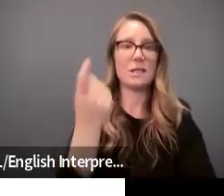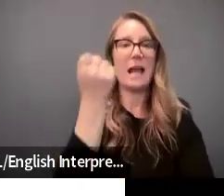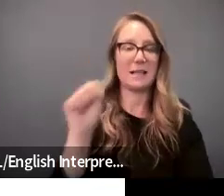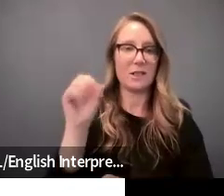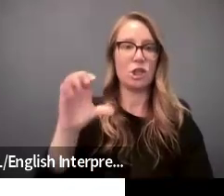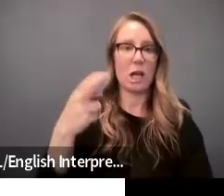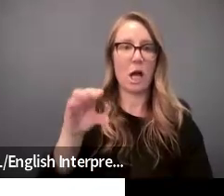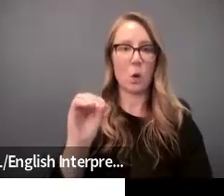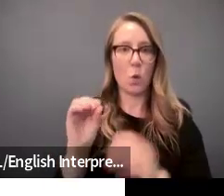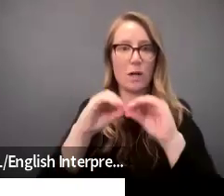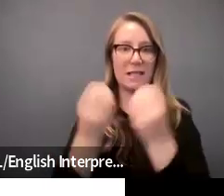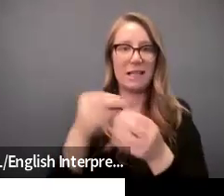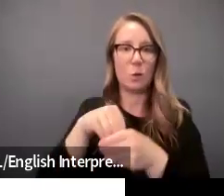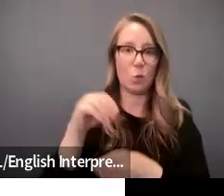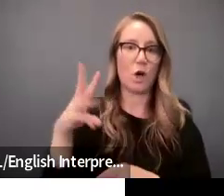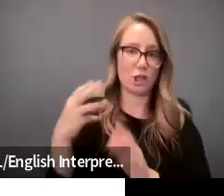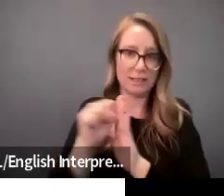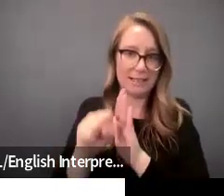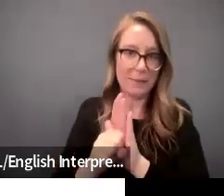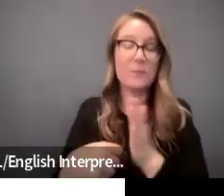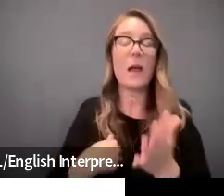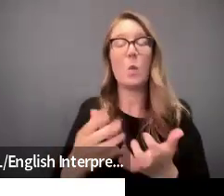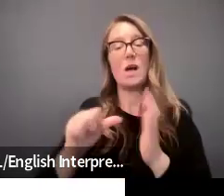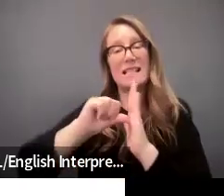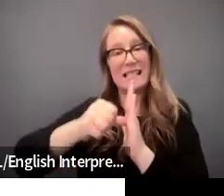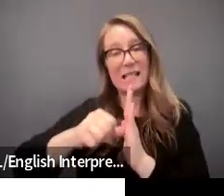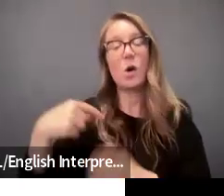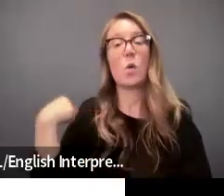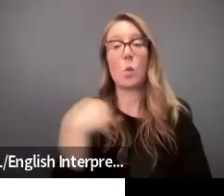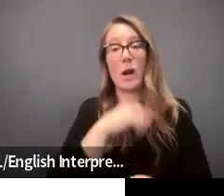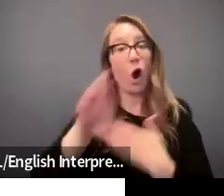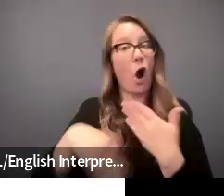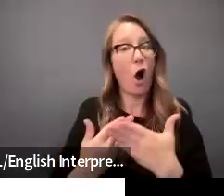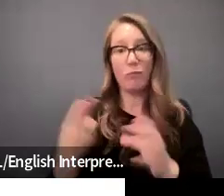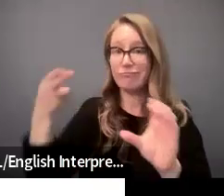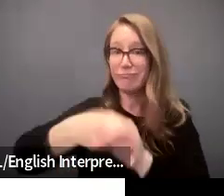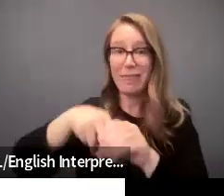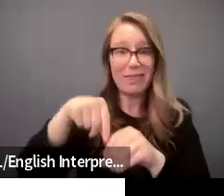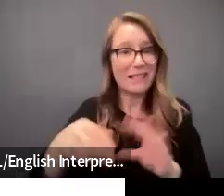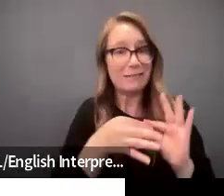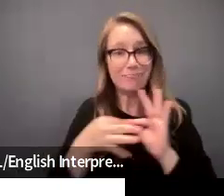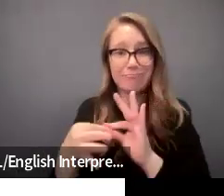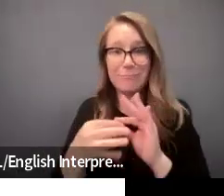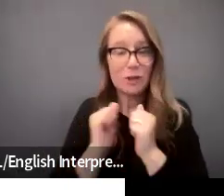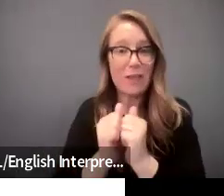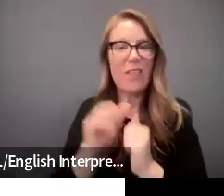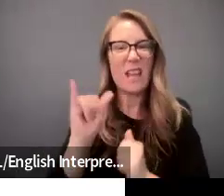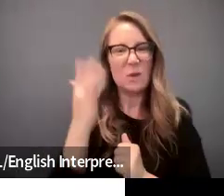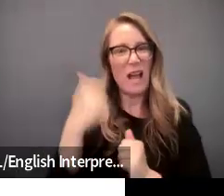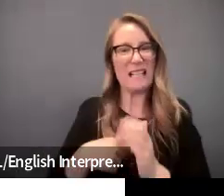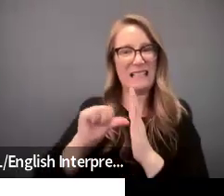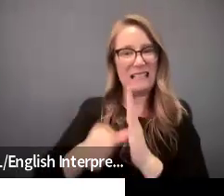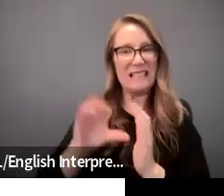Washington. And then I just want to highlight that we are all in this together. Why I highlighted the civil rights